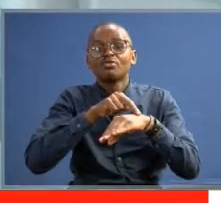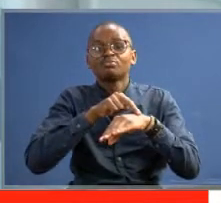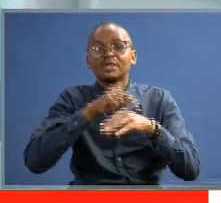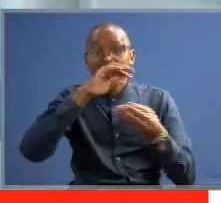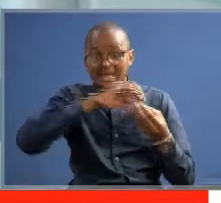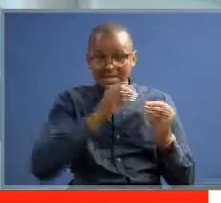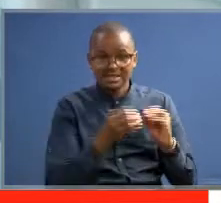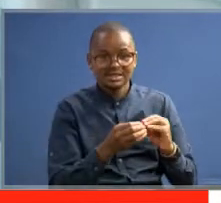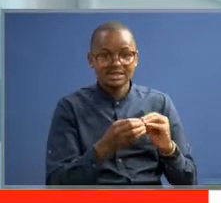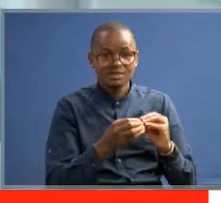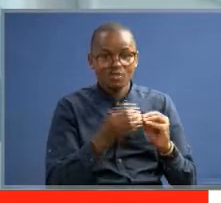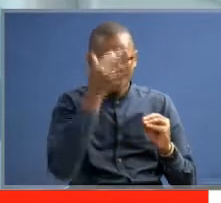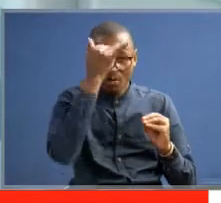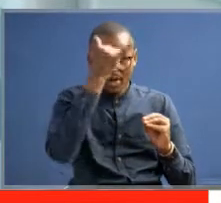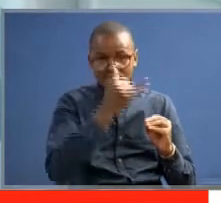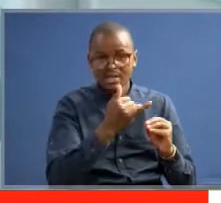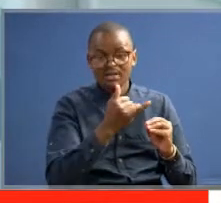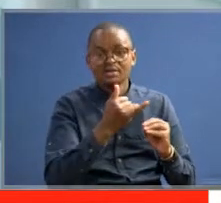was created in order to